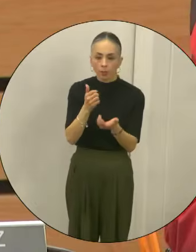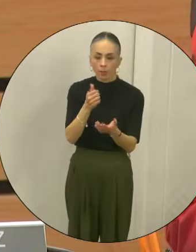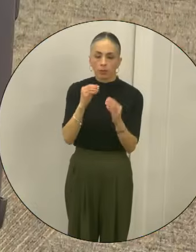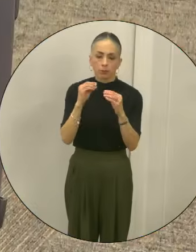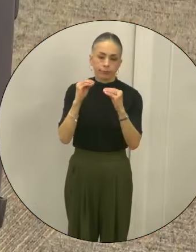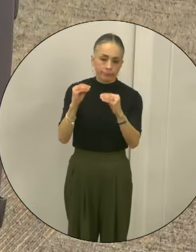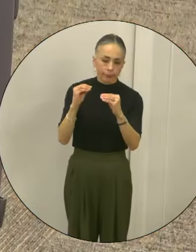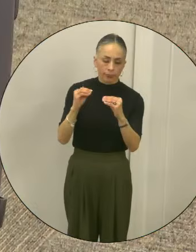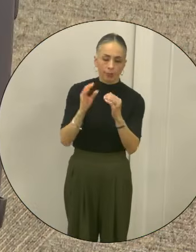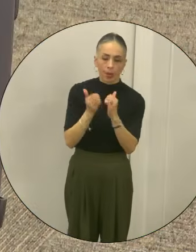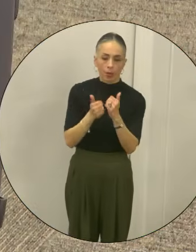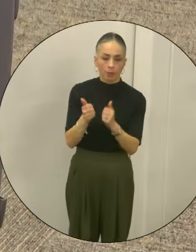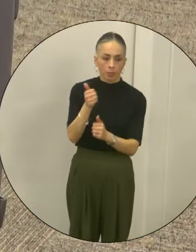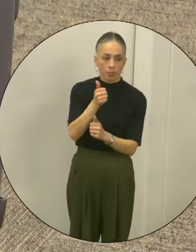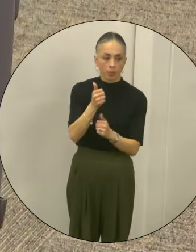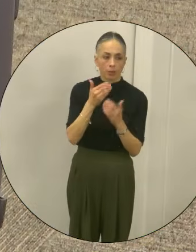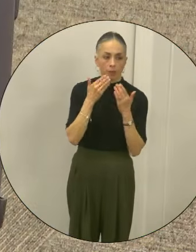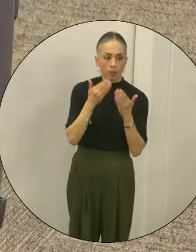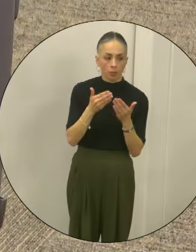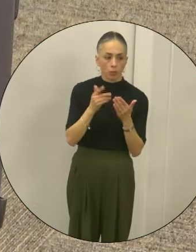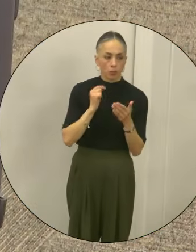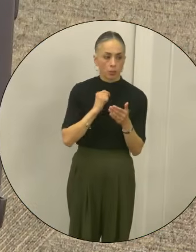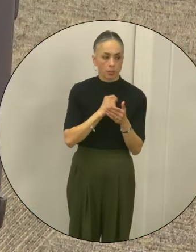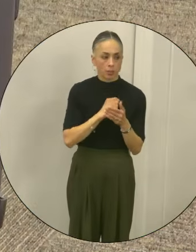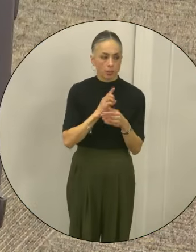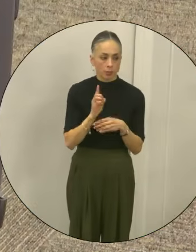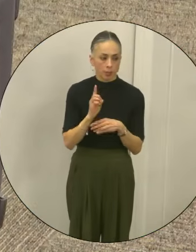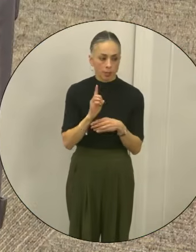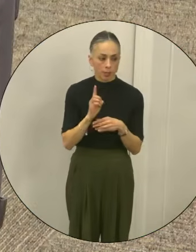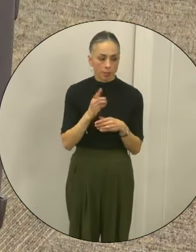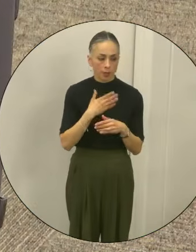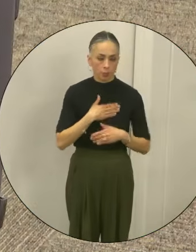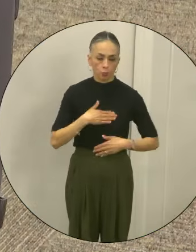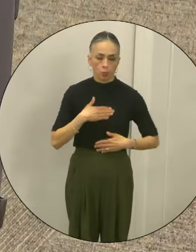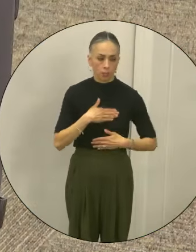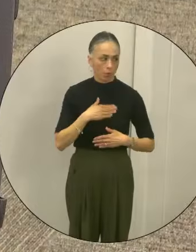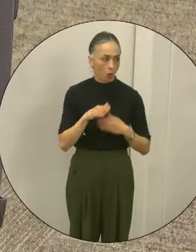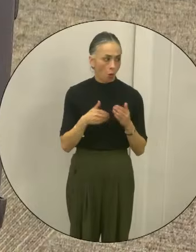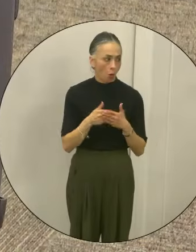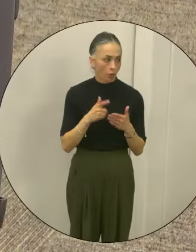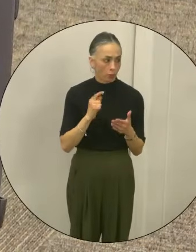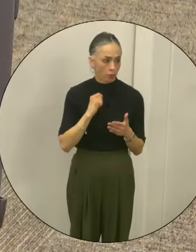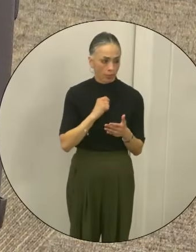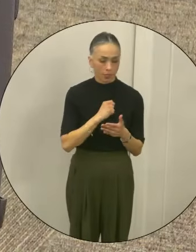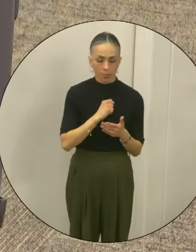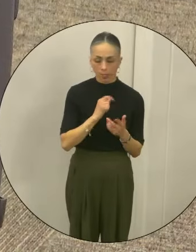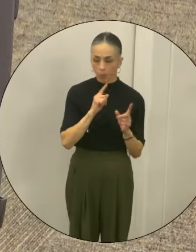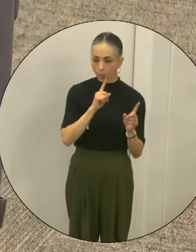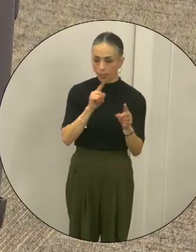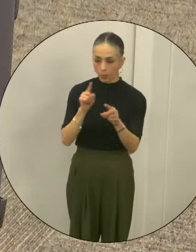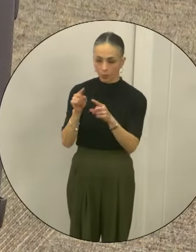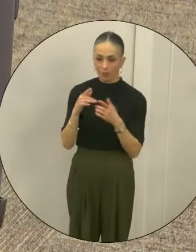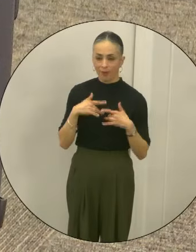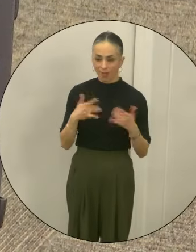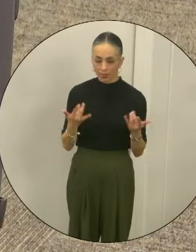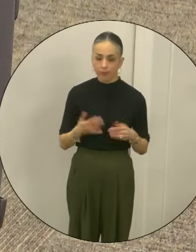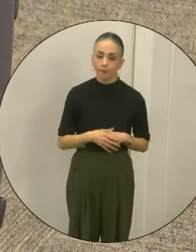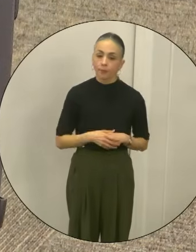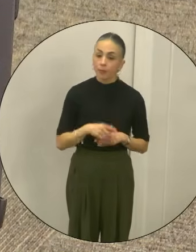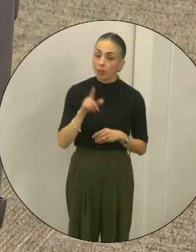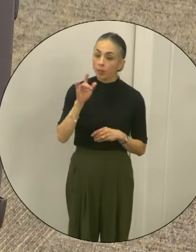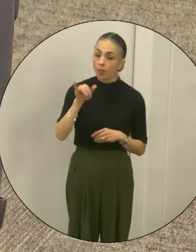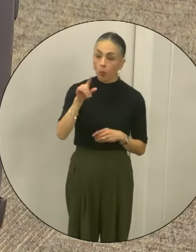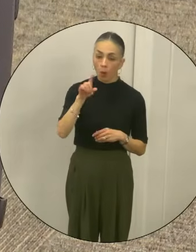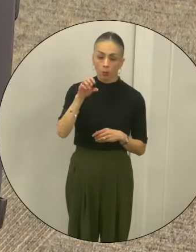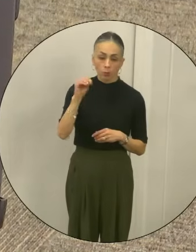Dominguez, and thank you for coming to all the events with our alternative schools. I appreciate it, and all the trustees that made it to the events. So that is 100% the